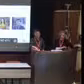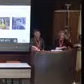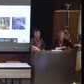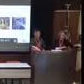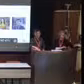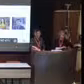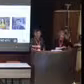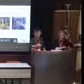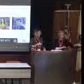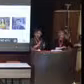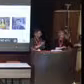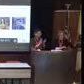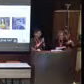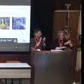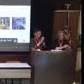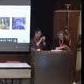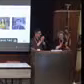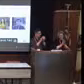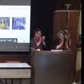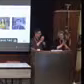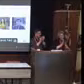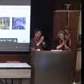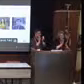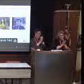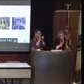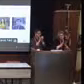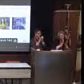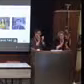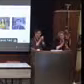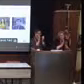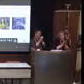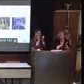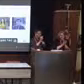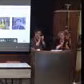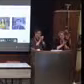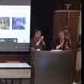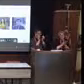Suze, who is our communication specialist,